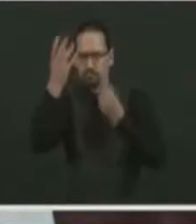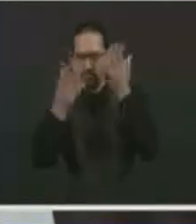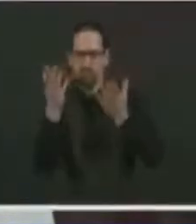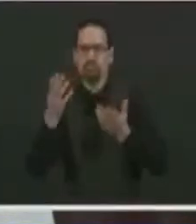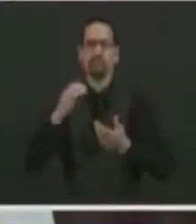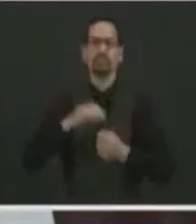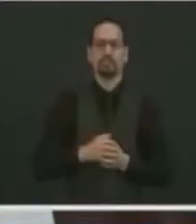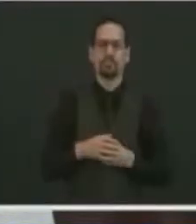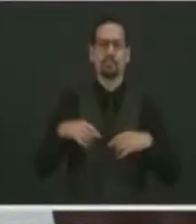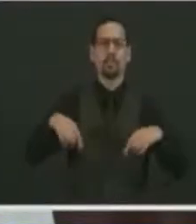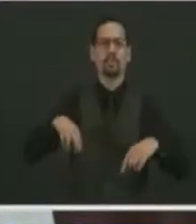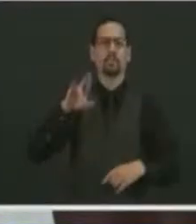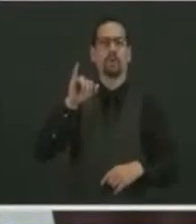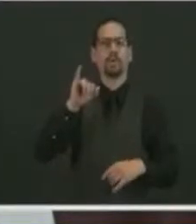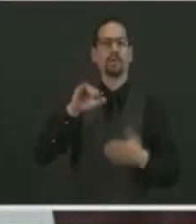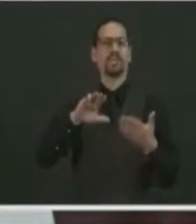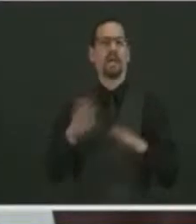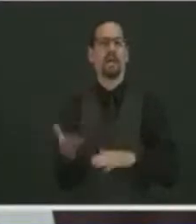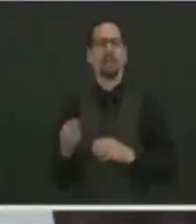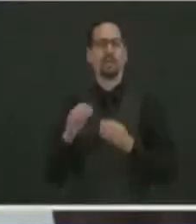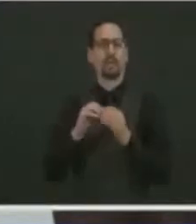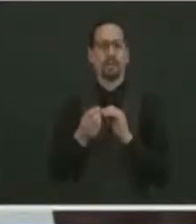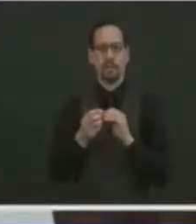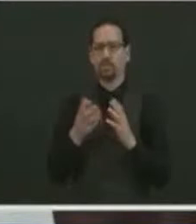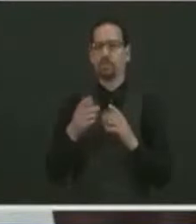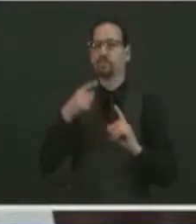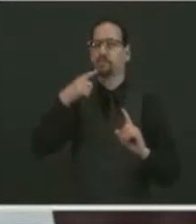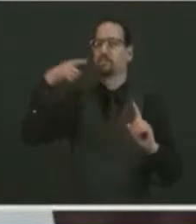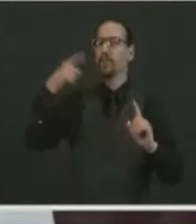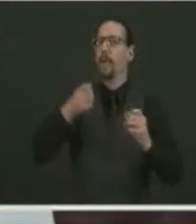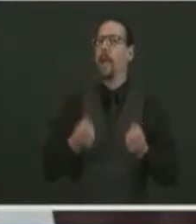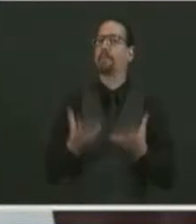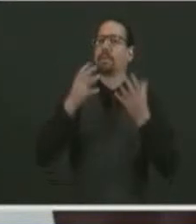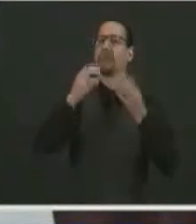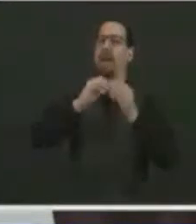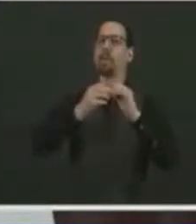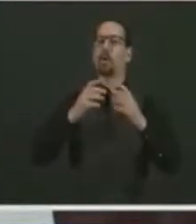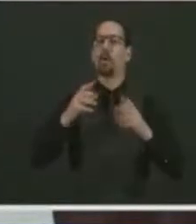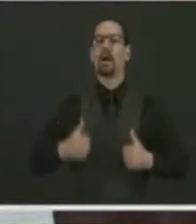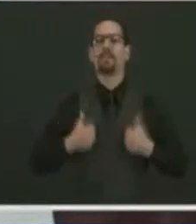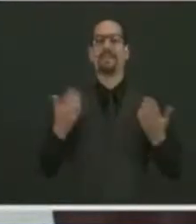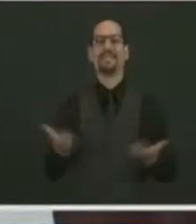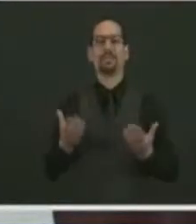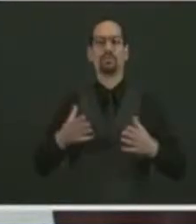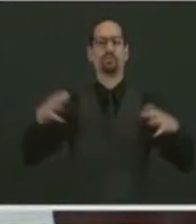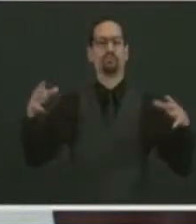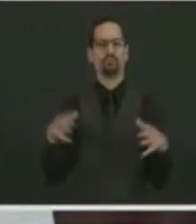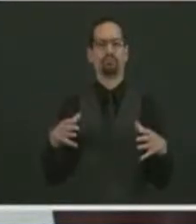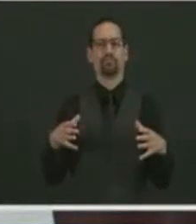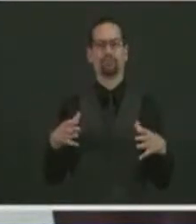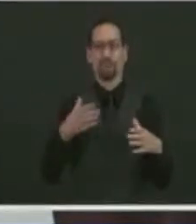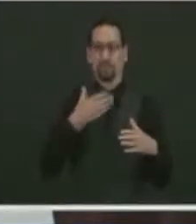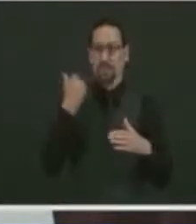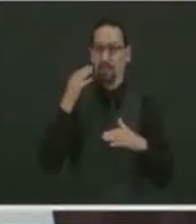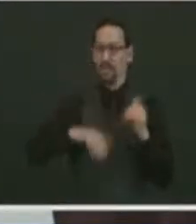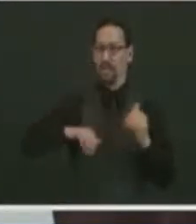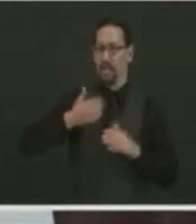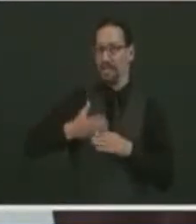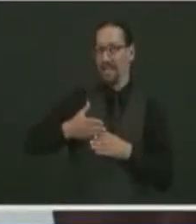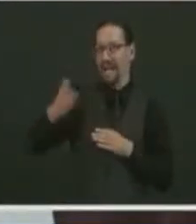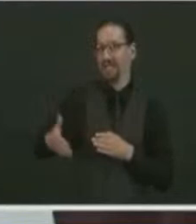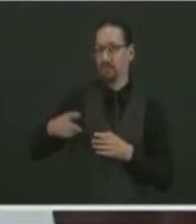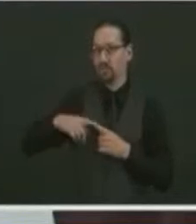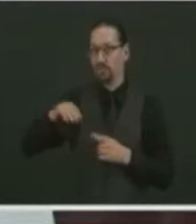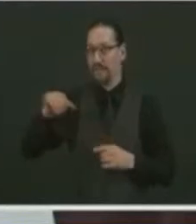mortalities per capita, we're doing better than our neighbors. So the fact that our mortalities in